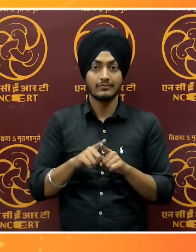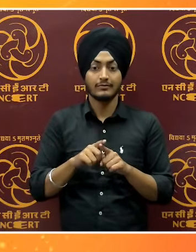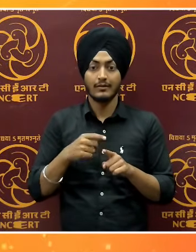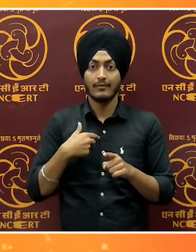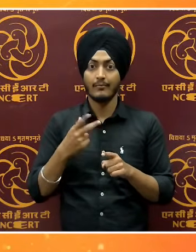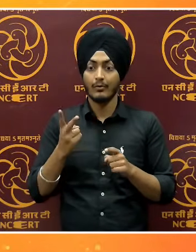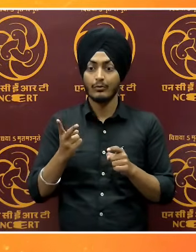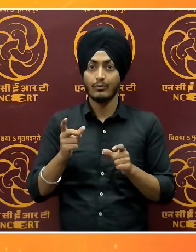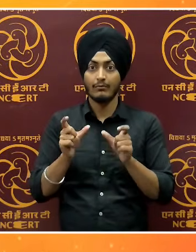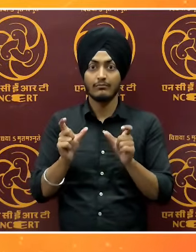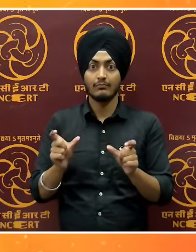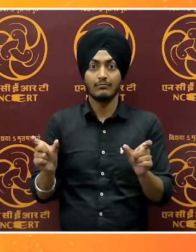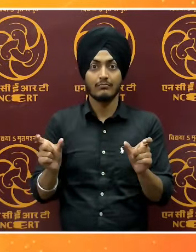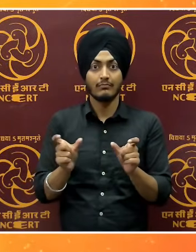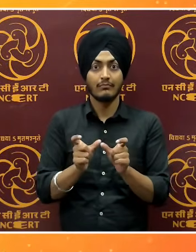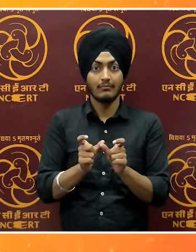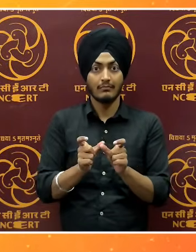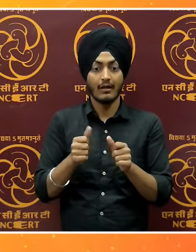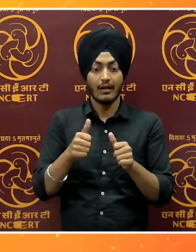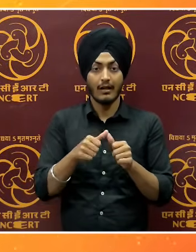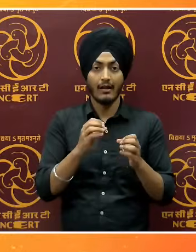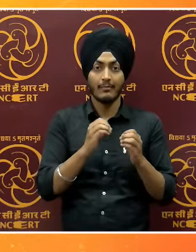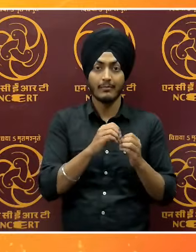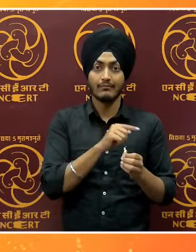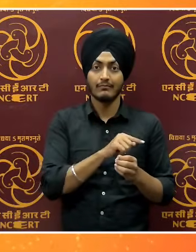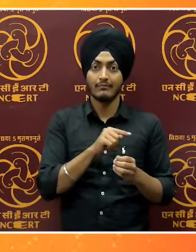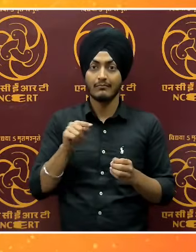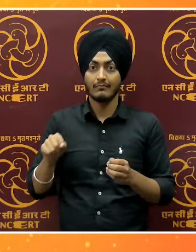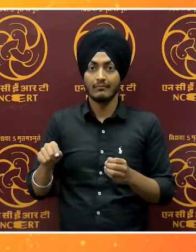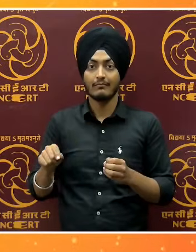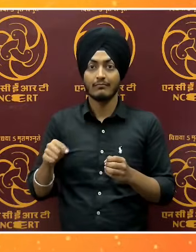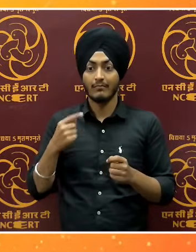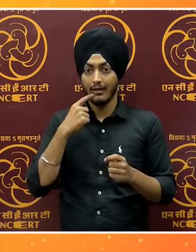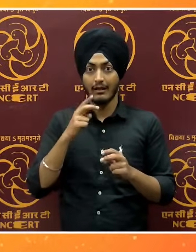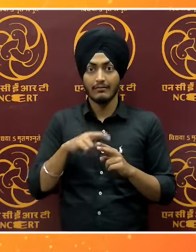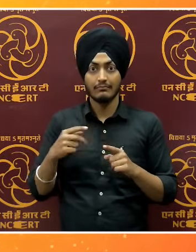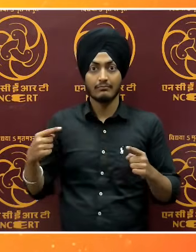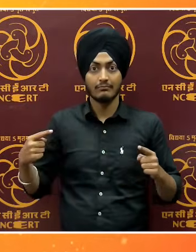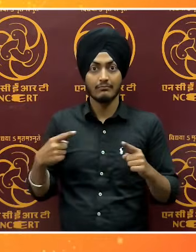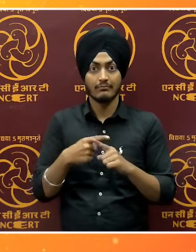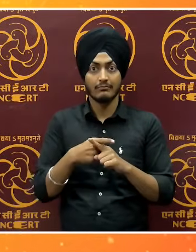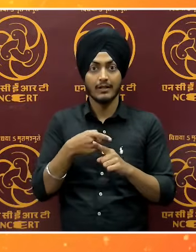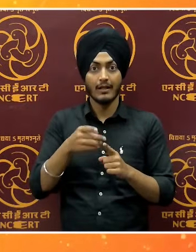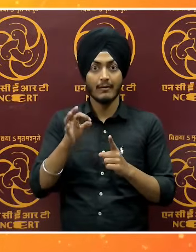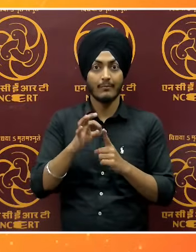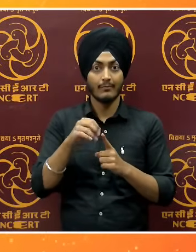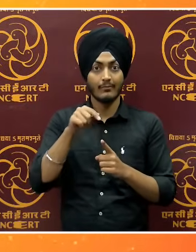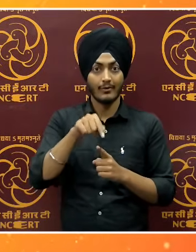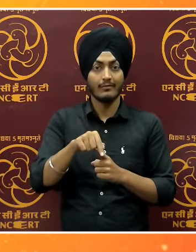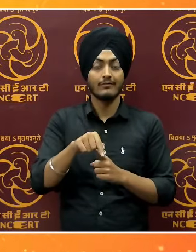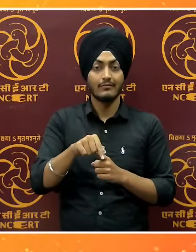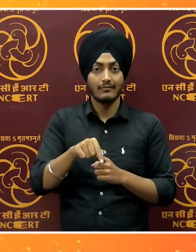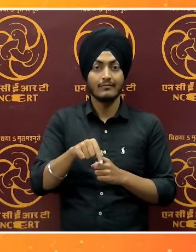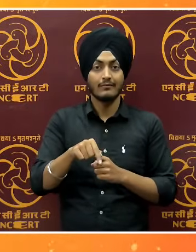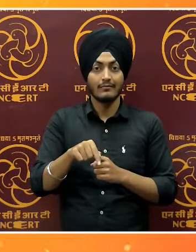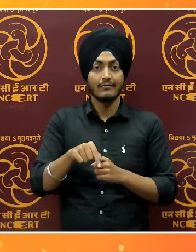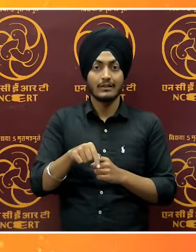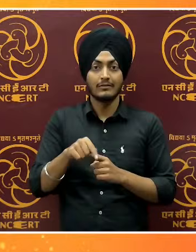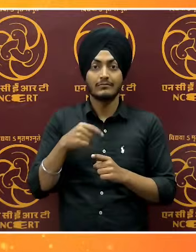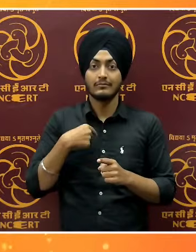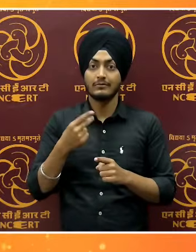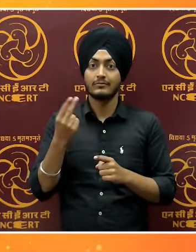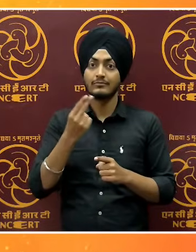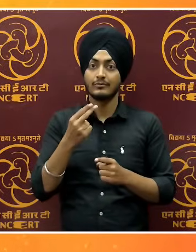curved magnetic field A and B, if they intersect at the point P, we can draw